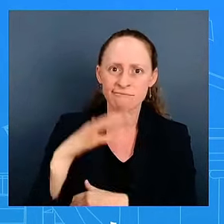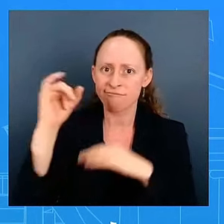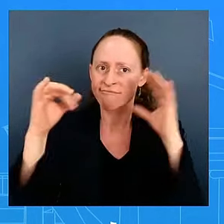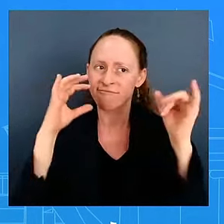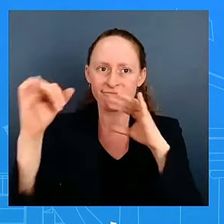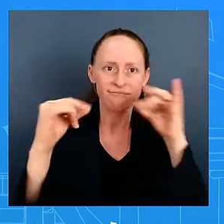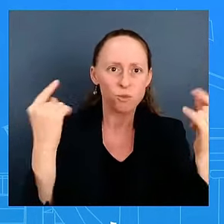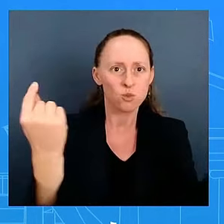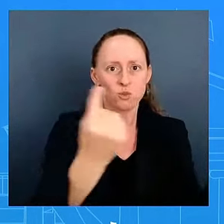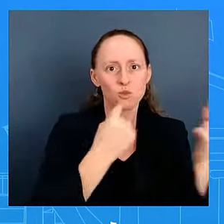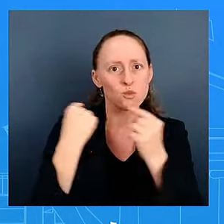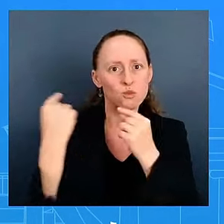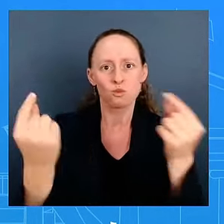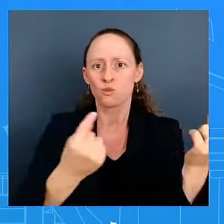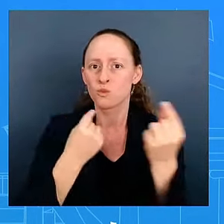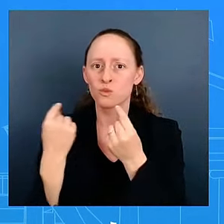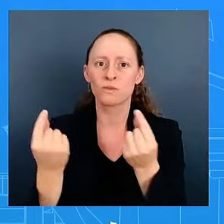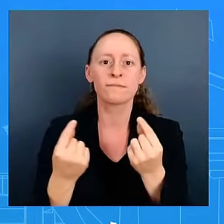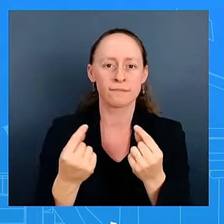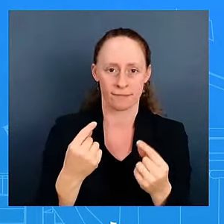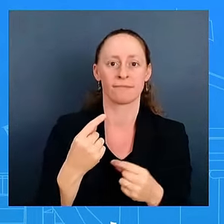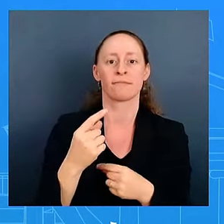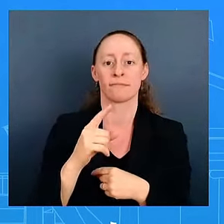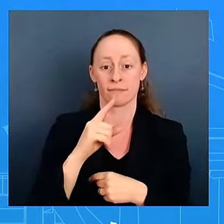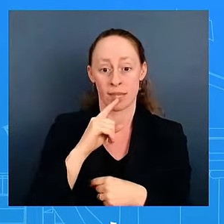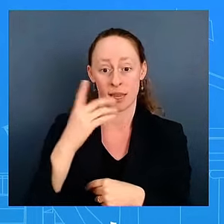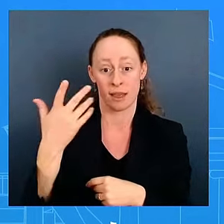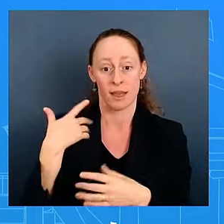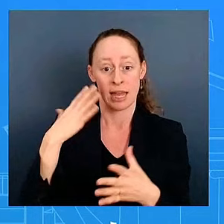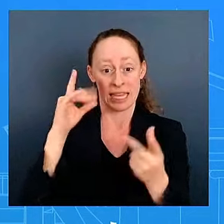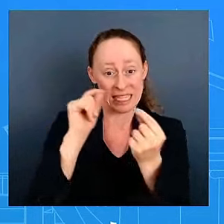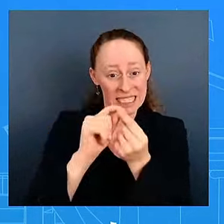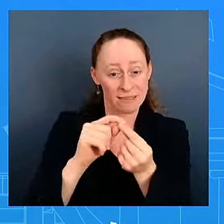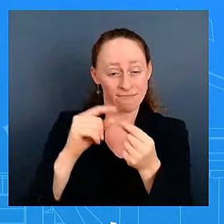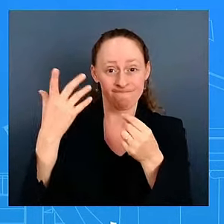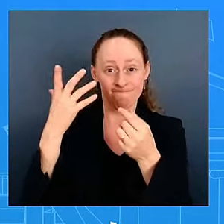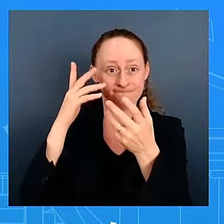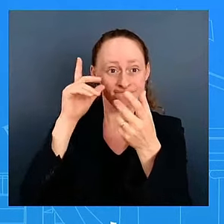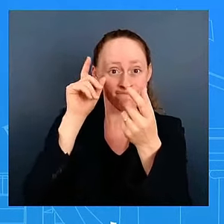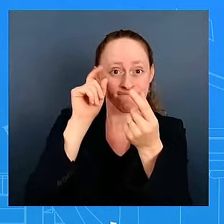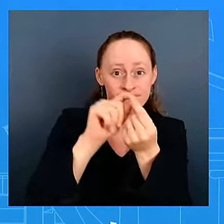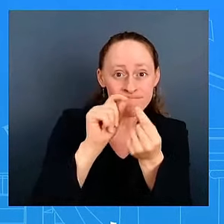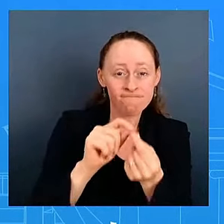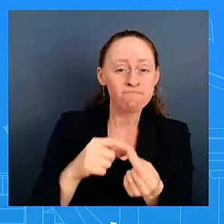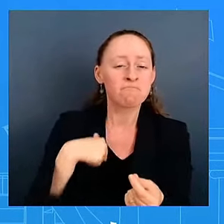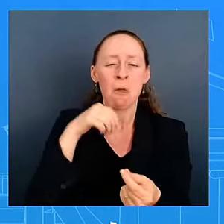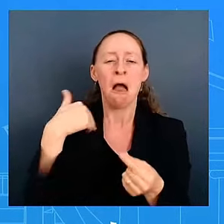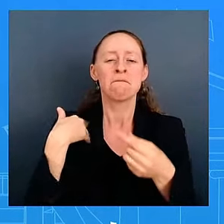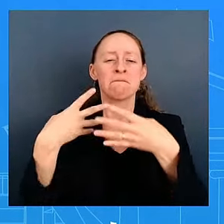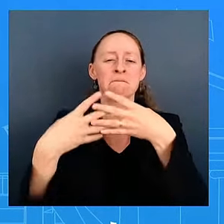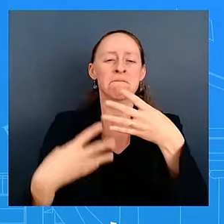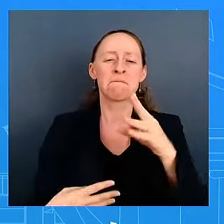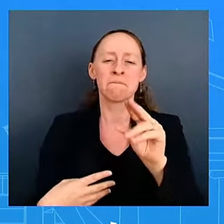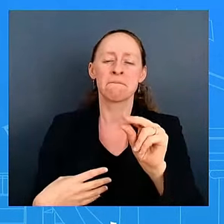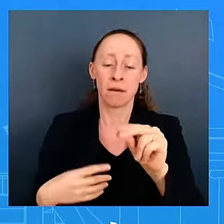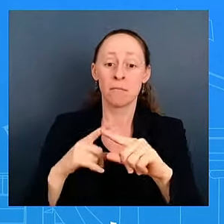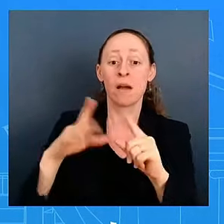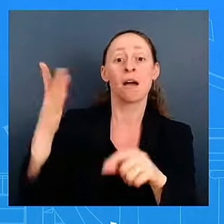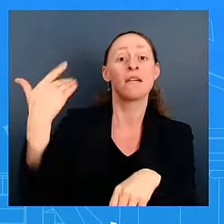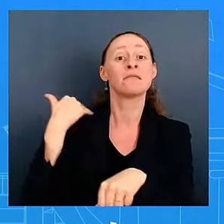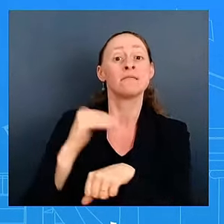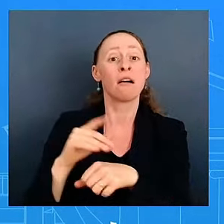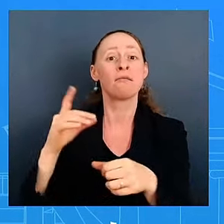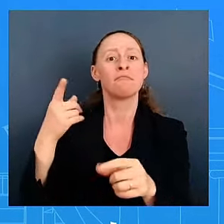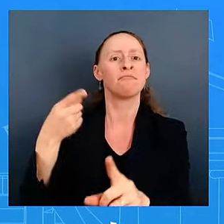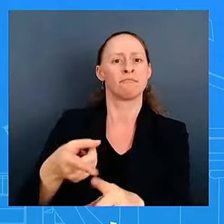additional calls to read out, but he did CBC last night, Congressional Black Caucus, and he's going to continue and engage as he has been. Again, Mary.